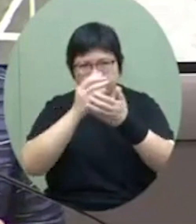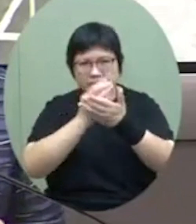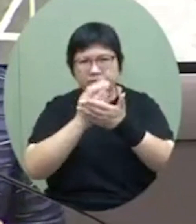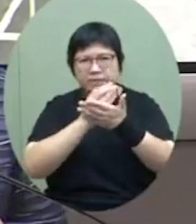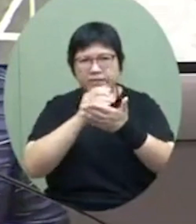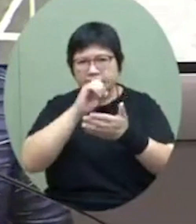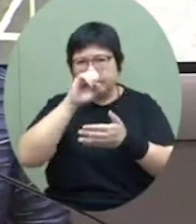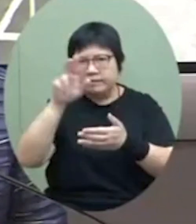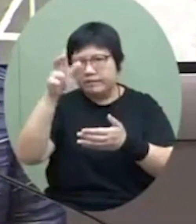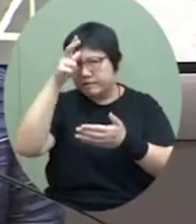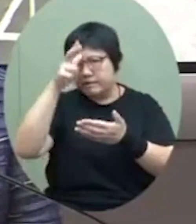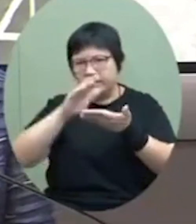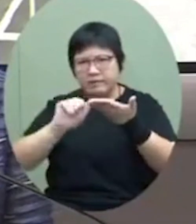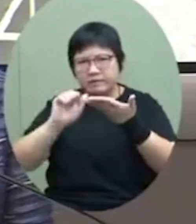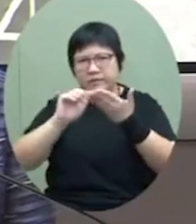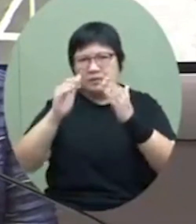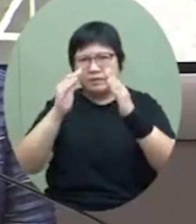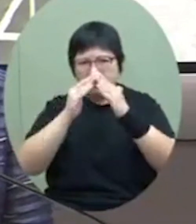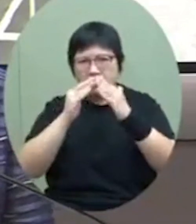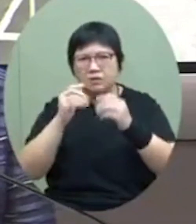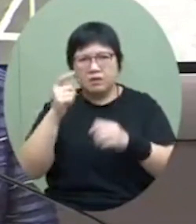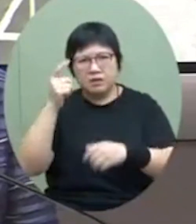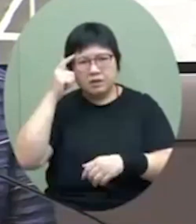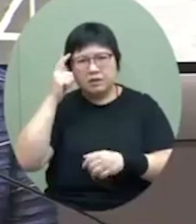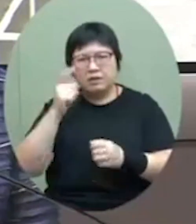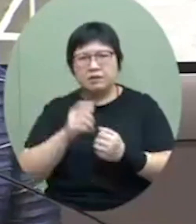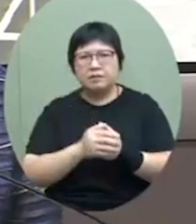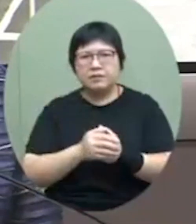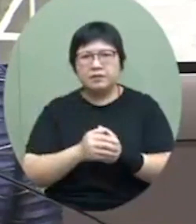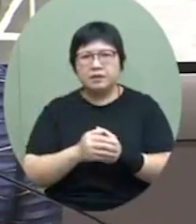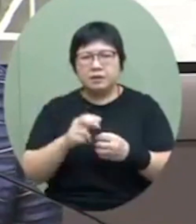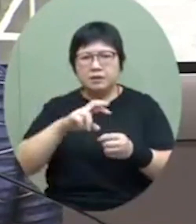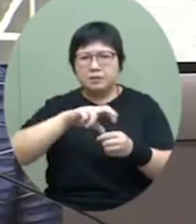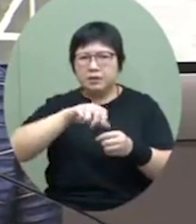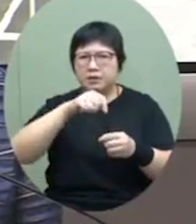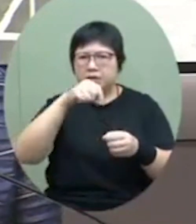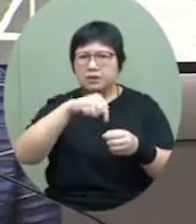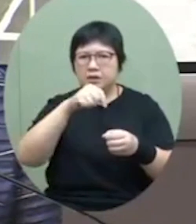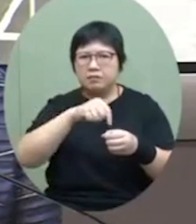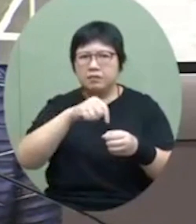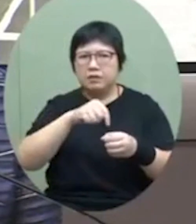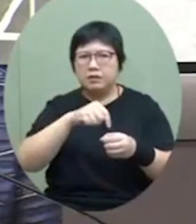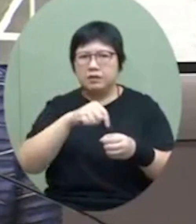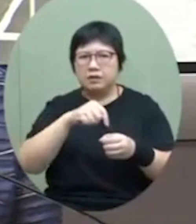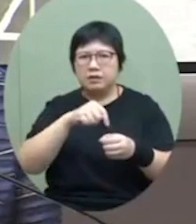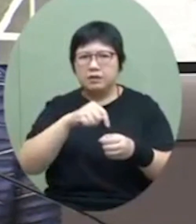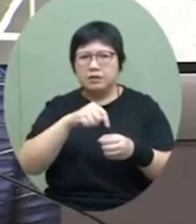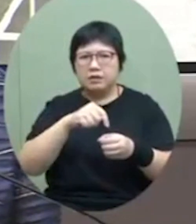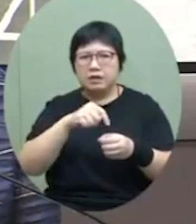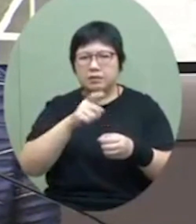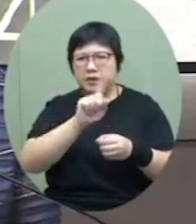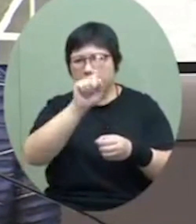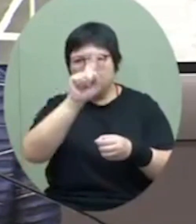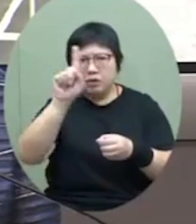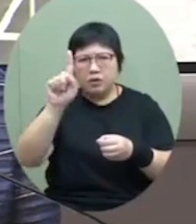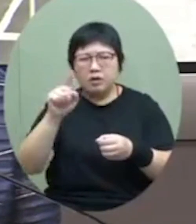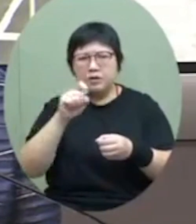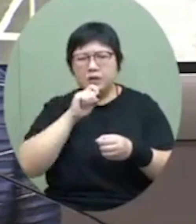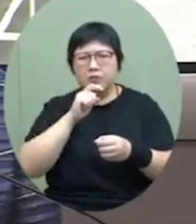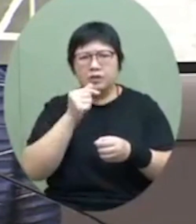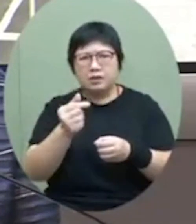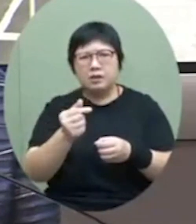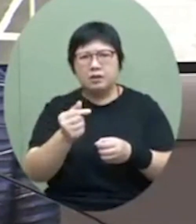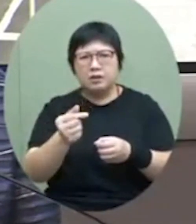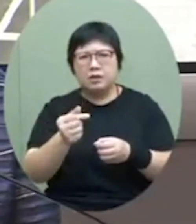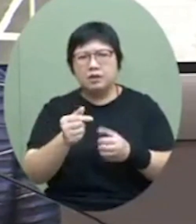specimen coming in bottles which are the ones that are found to be positive and how do we identify